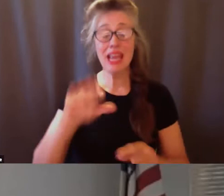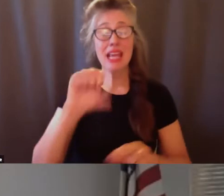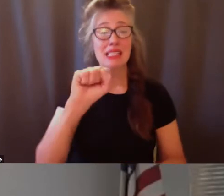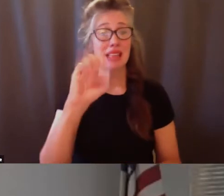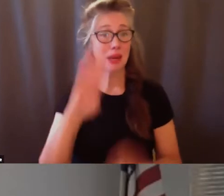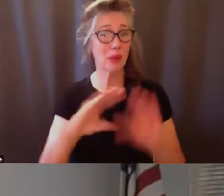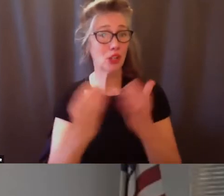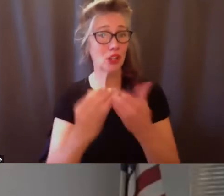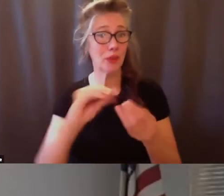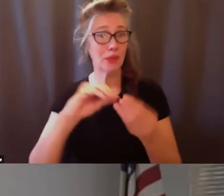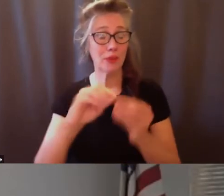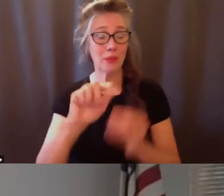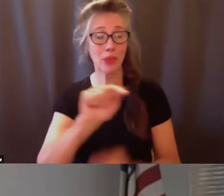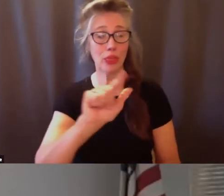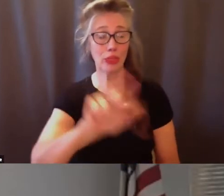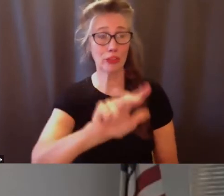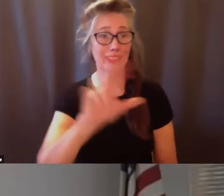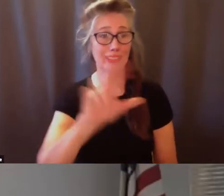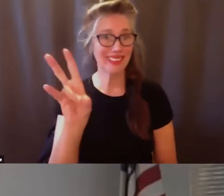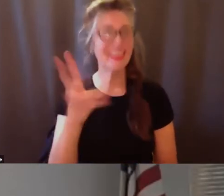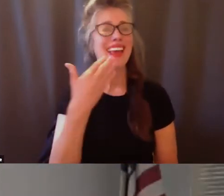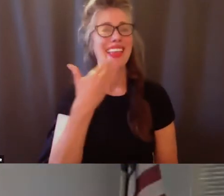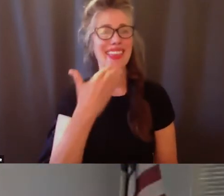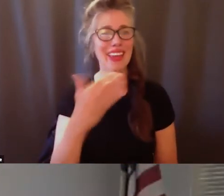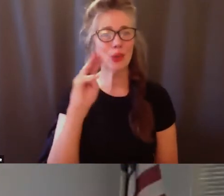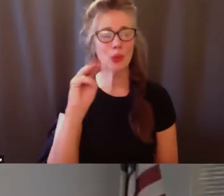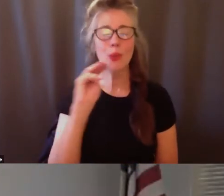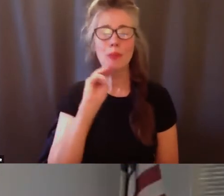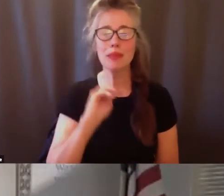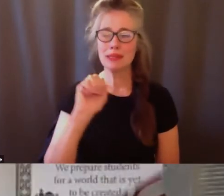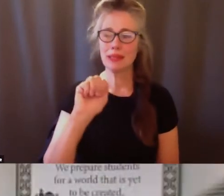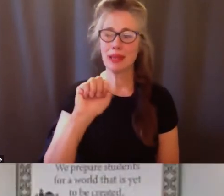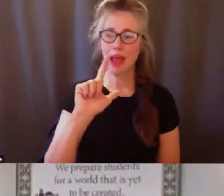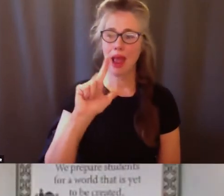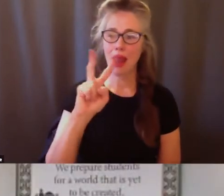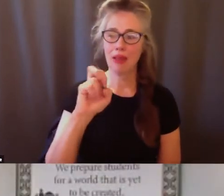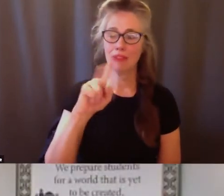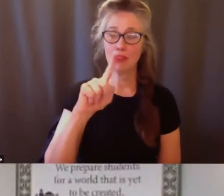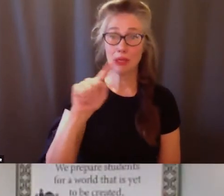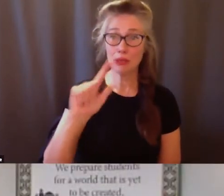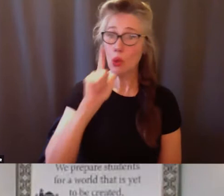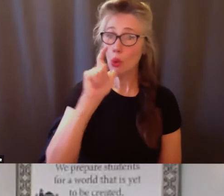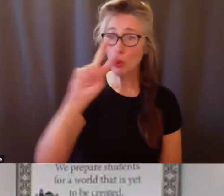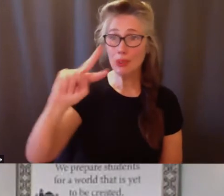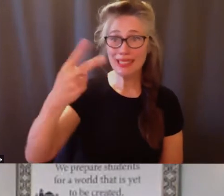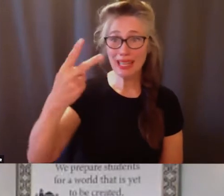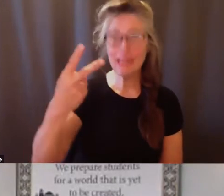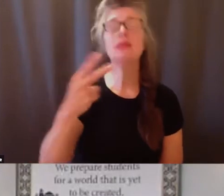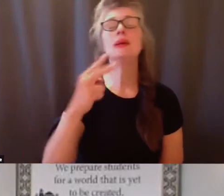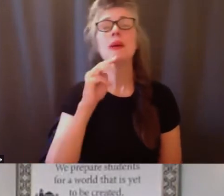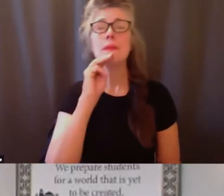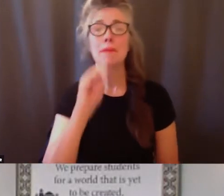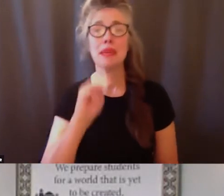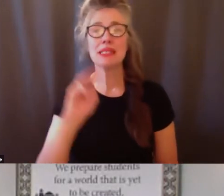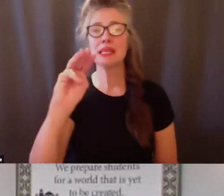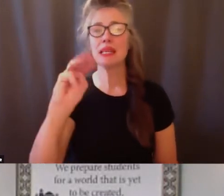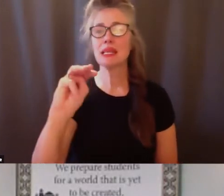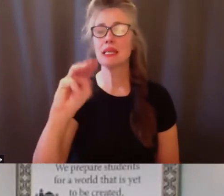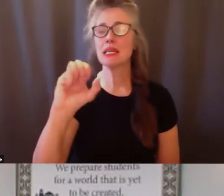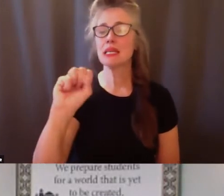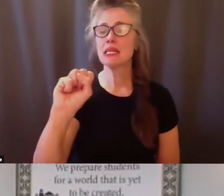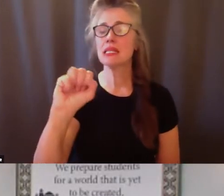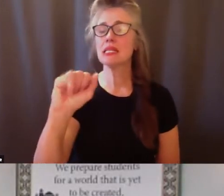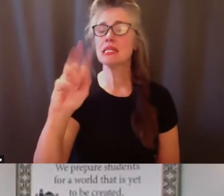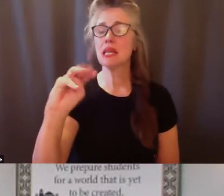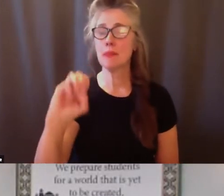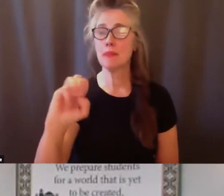37. Thank you, Ms. Alvarez. And how about a second? Ms. Sims Moten. Perfect. So now may